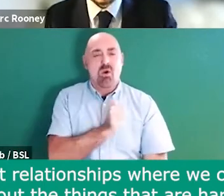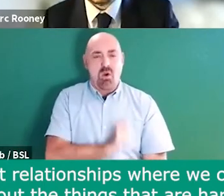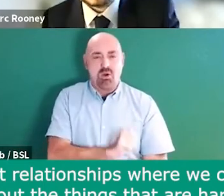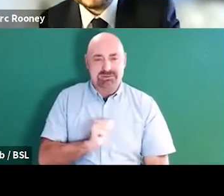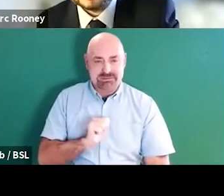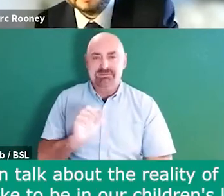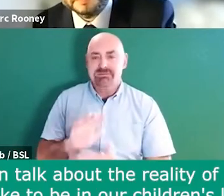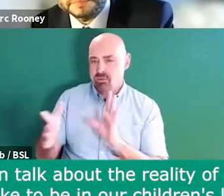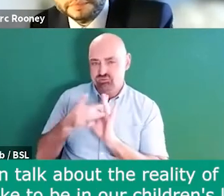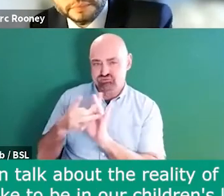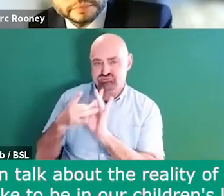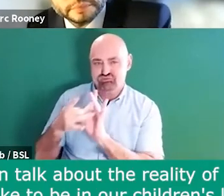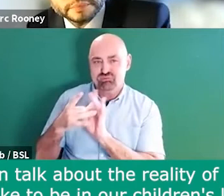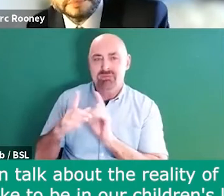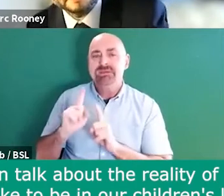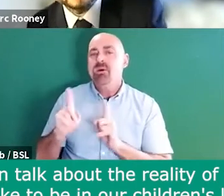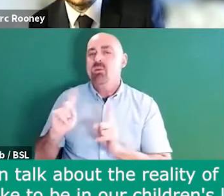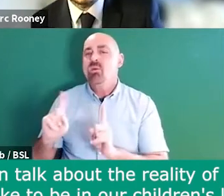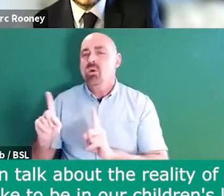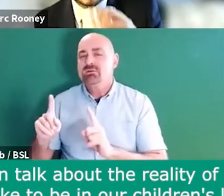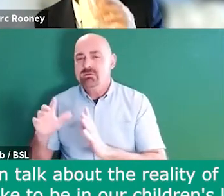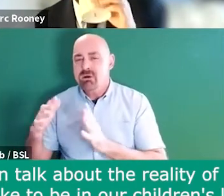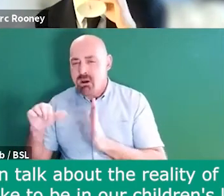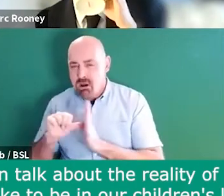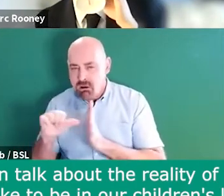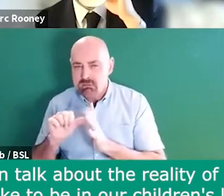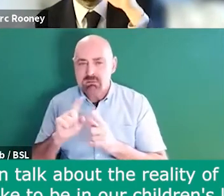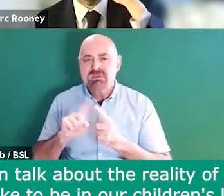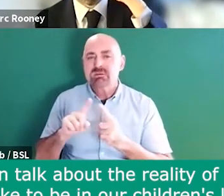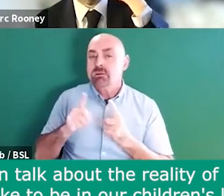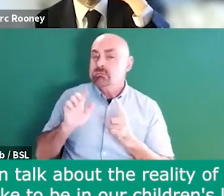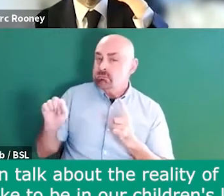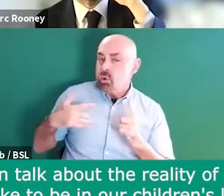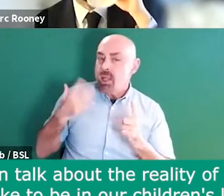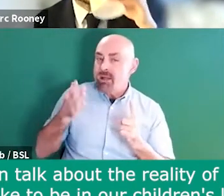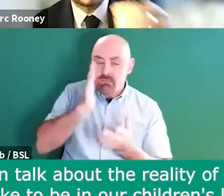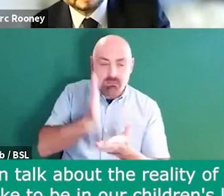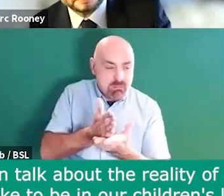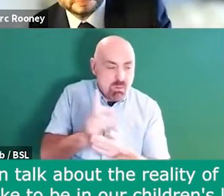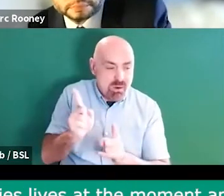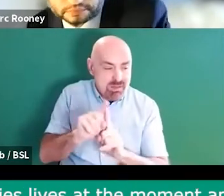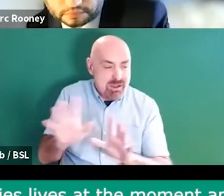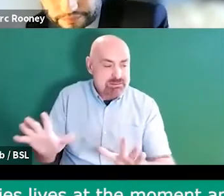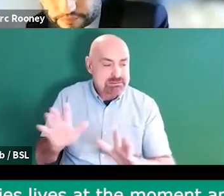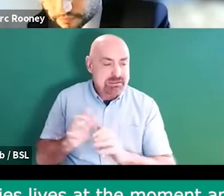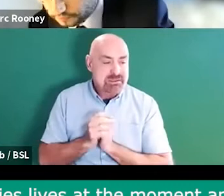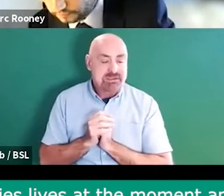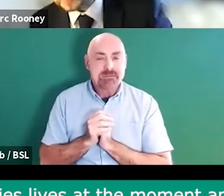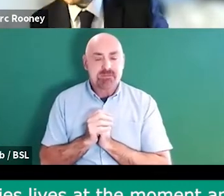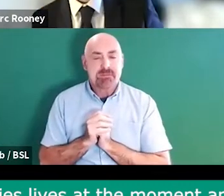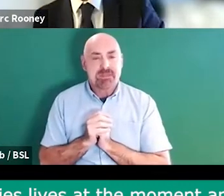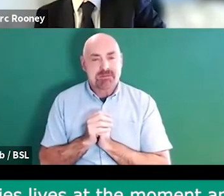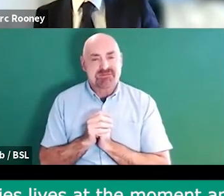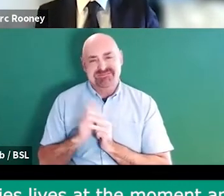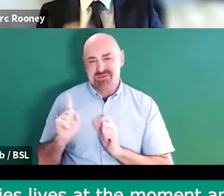that are hard. We can talk about the reality of what it's like to be in our children's lives and our families' lives